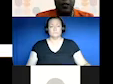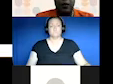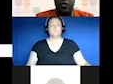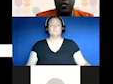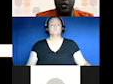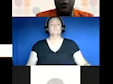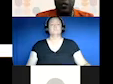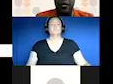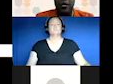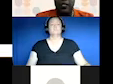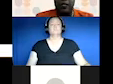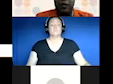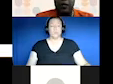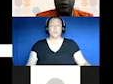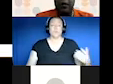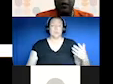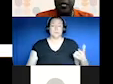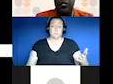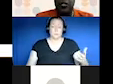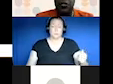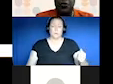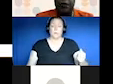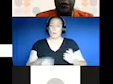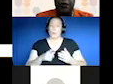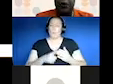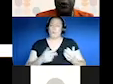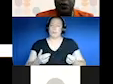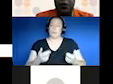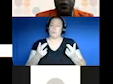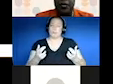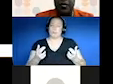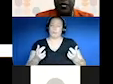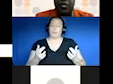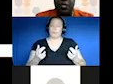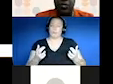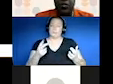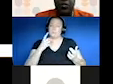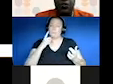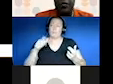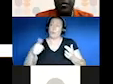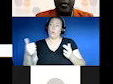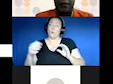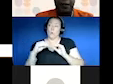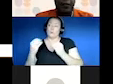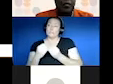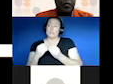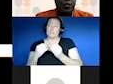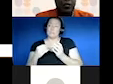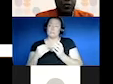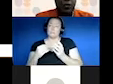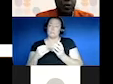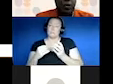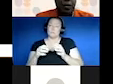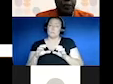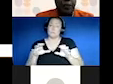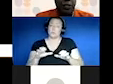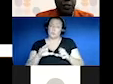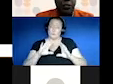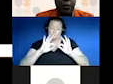So the question here was, what recommendations do you have for the other organizations to duplicate